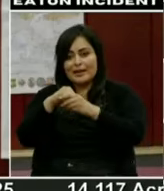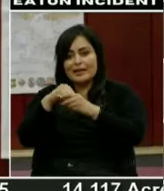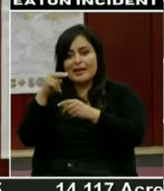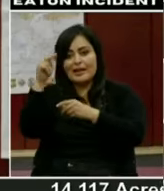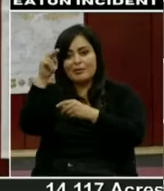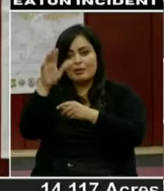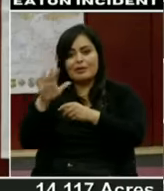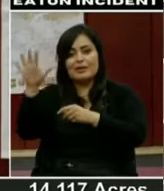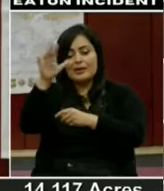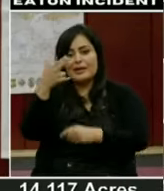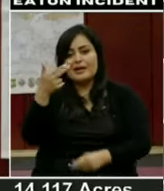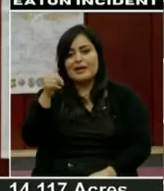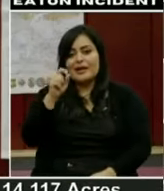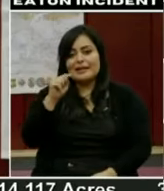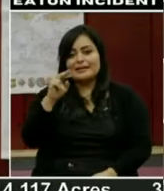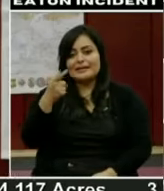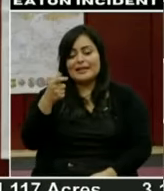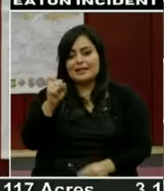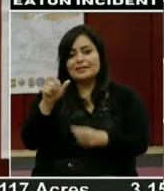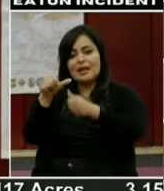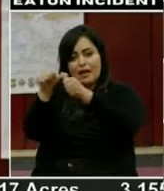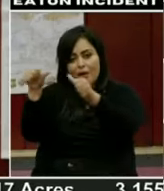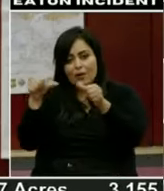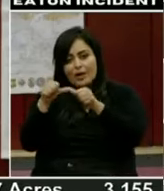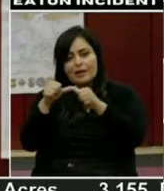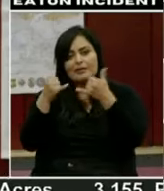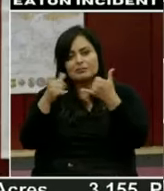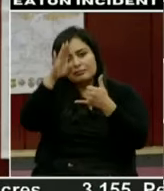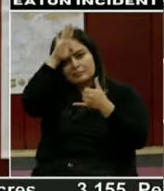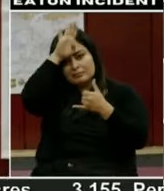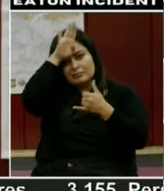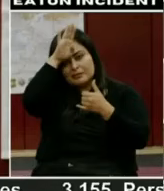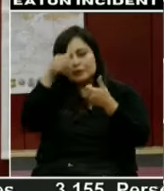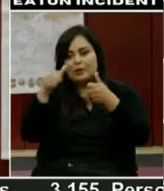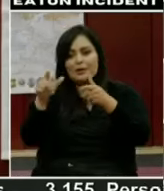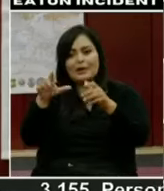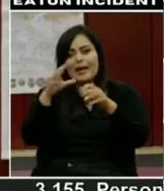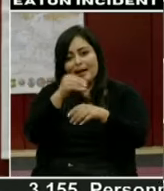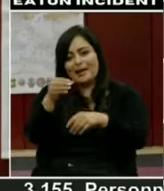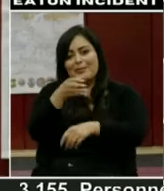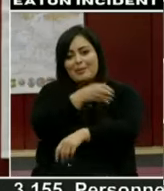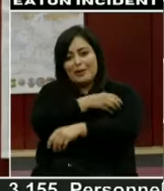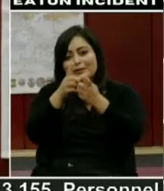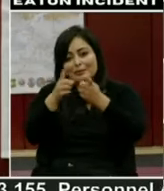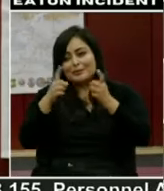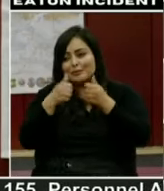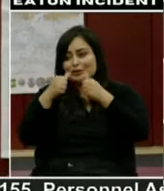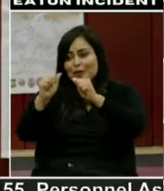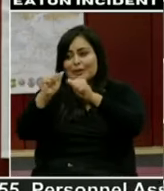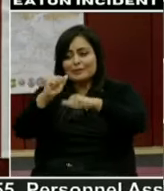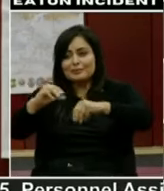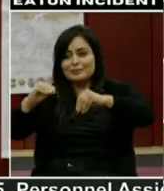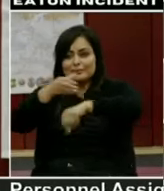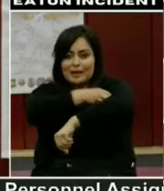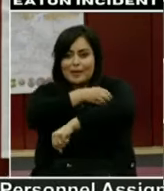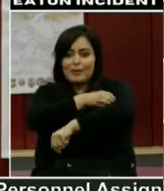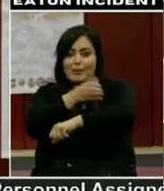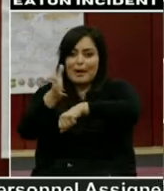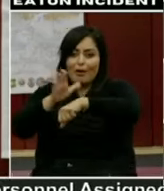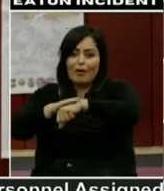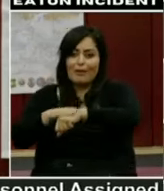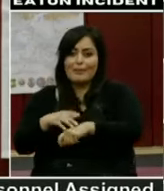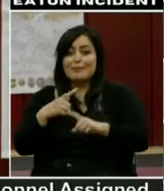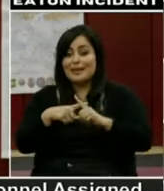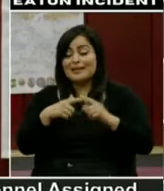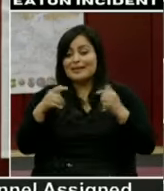Ranch area where crews are actively working to restore power. Interim General Manager David Reyes is also here